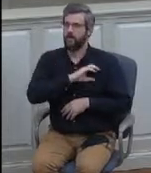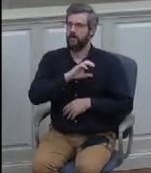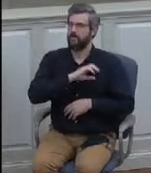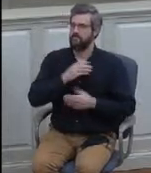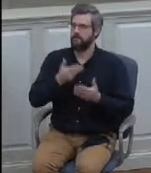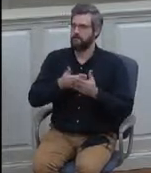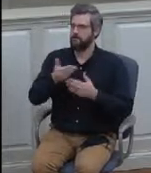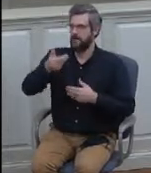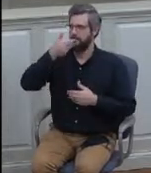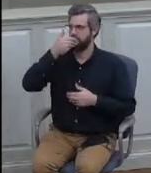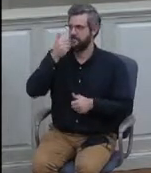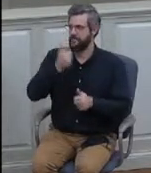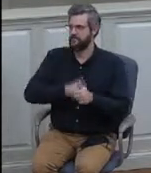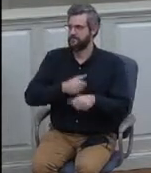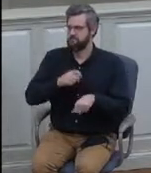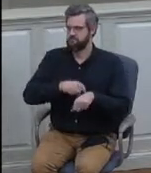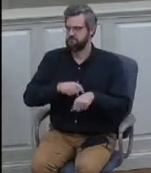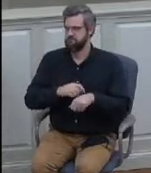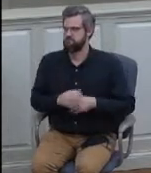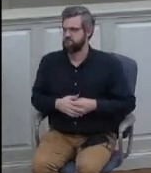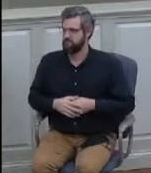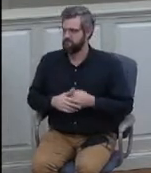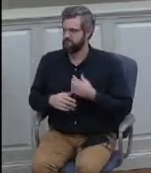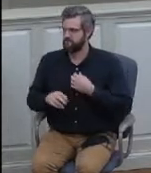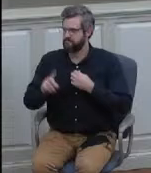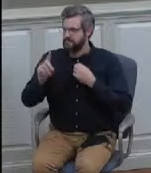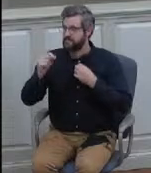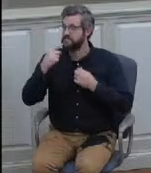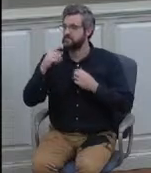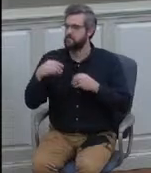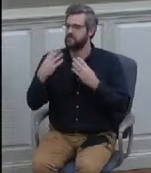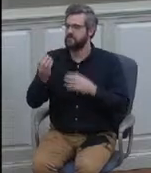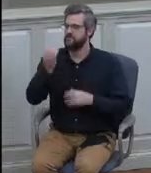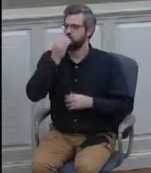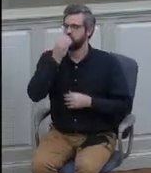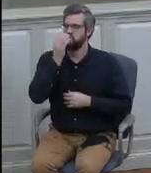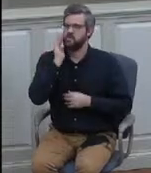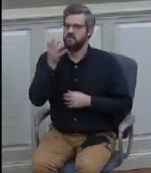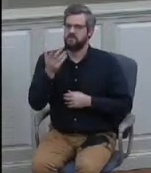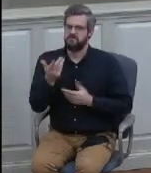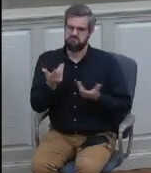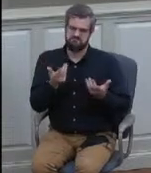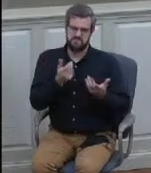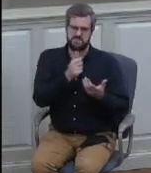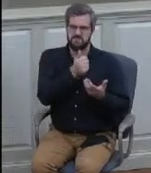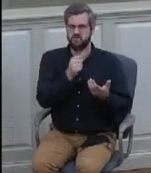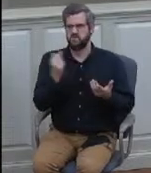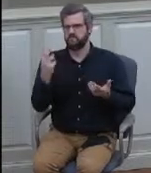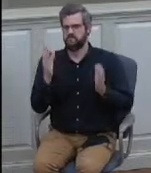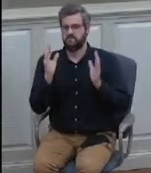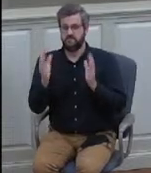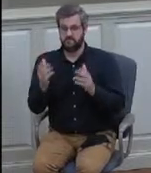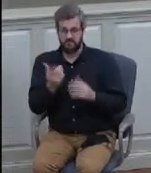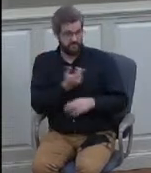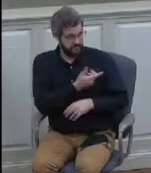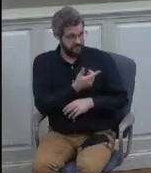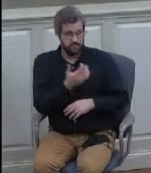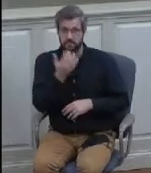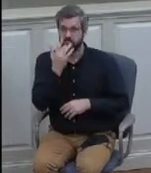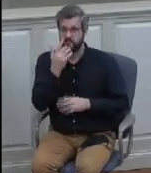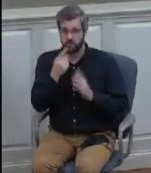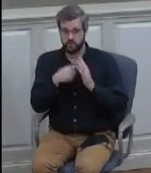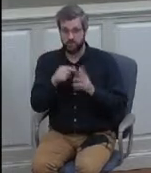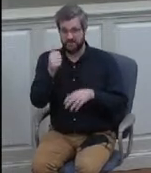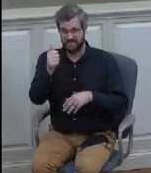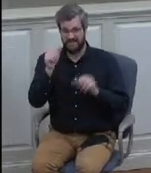10 to 12? I think that's what he volunteers for every There'll year. There'll be snacks. 10 to 12. So if you want to start 10, that's 10. Fine. We'll